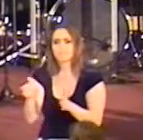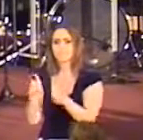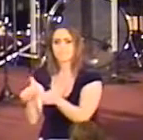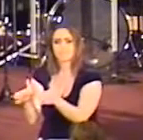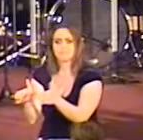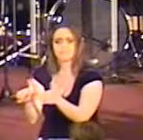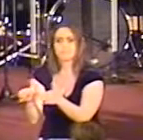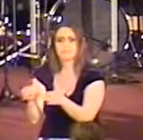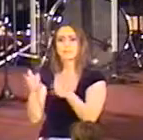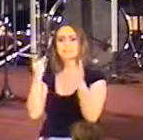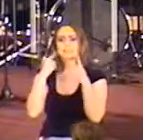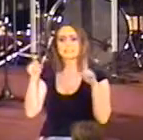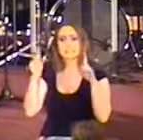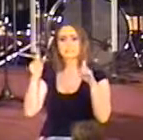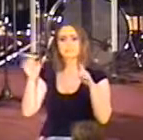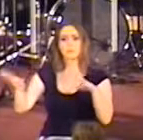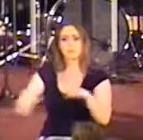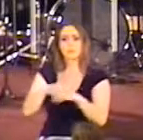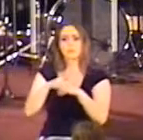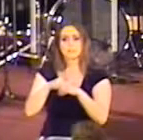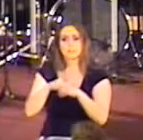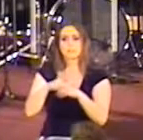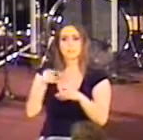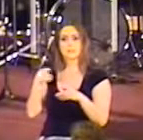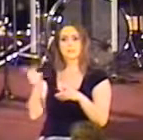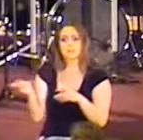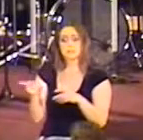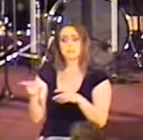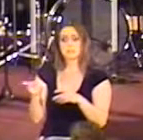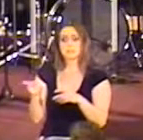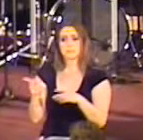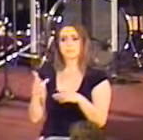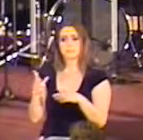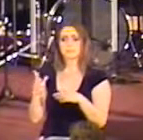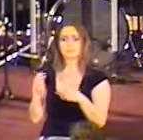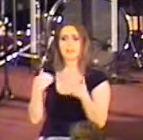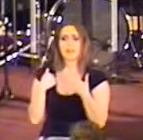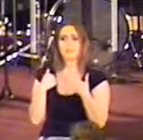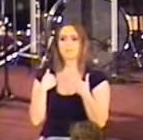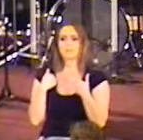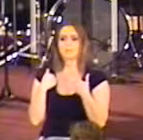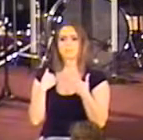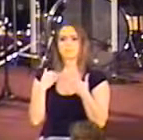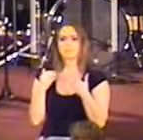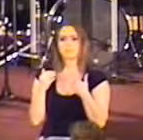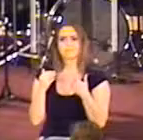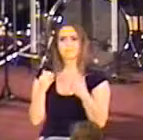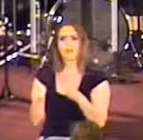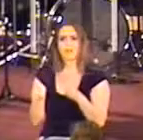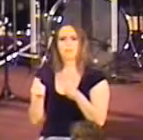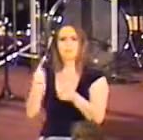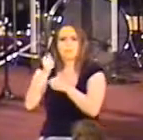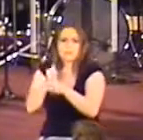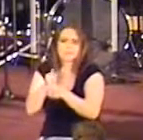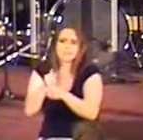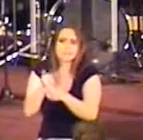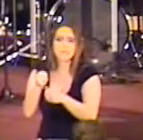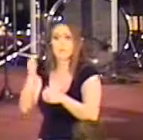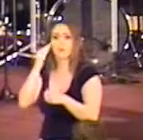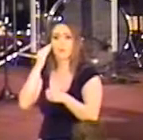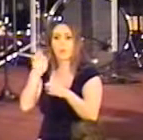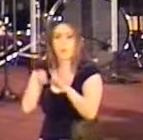reach a high level of trust because they learn the value of openness and transparency. That's